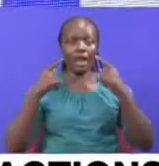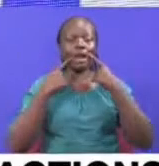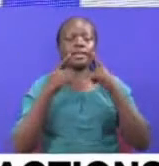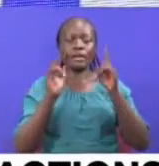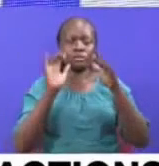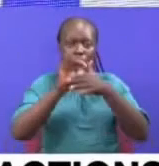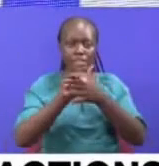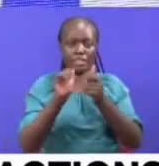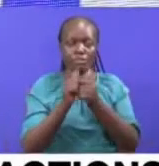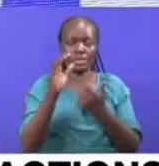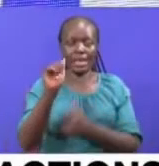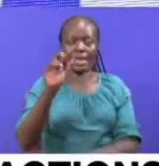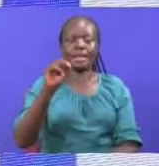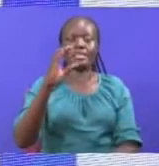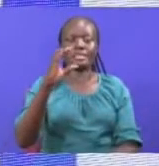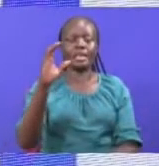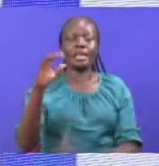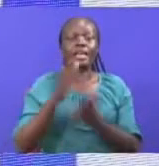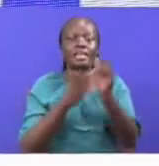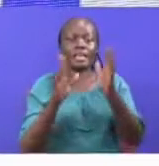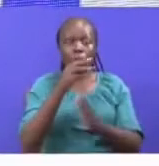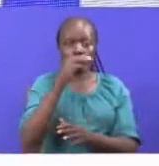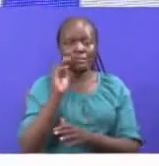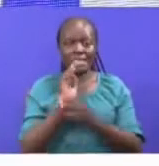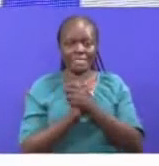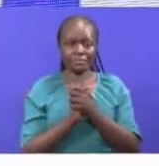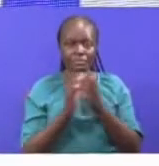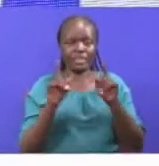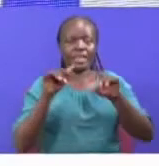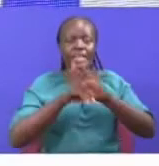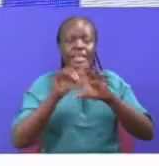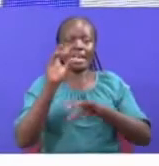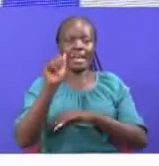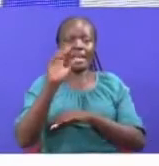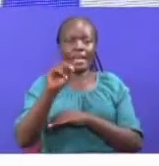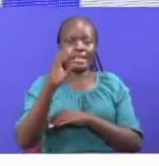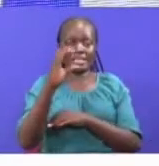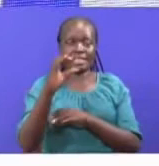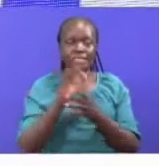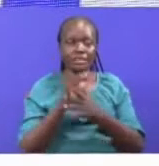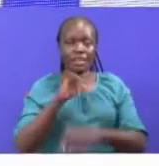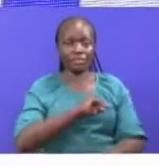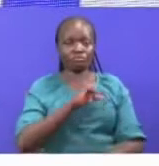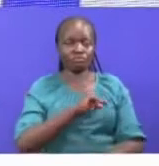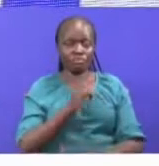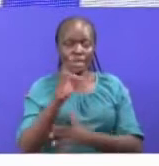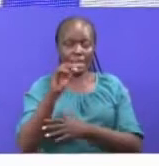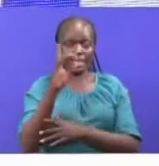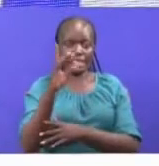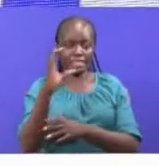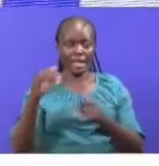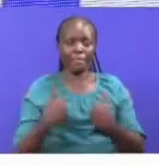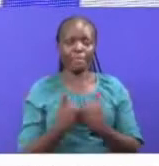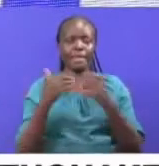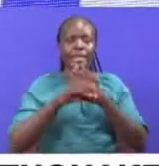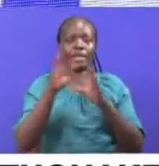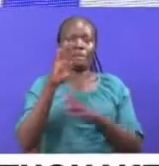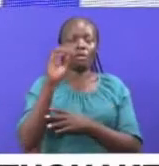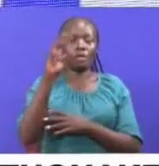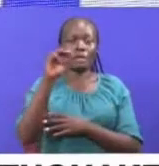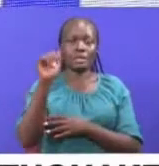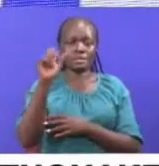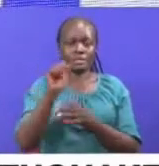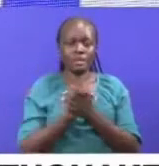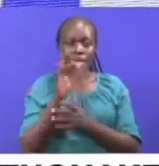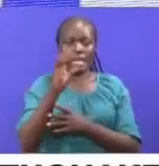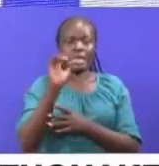his partnership with ANC leader Musalia Mudavadi during the ANC's delegates conference held at the Bomas. Deputy Ruto has said